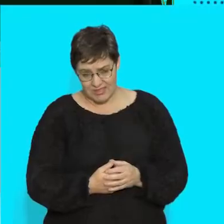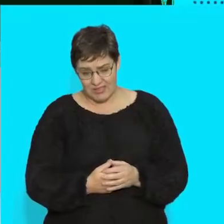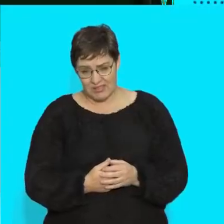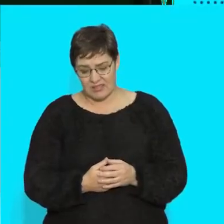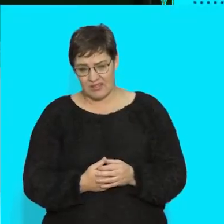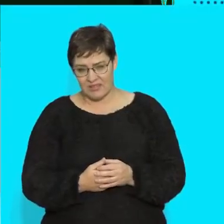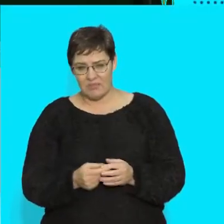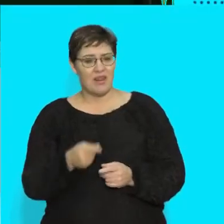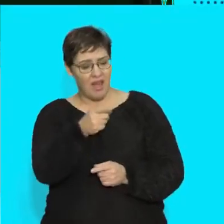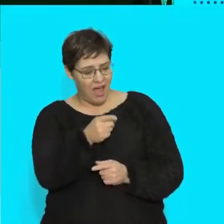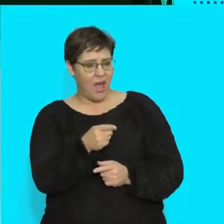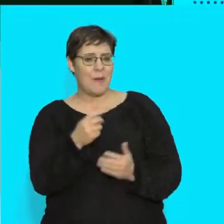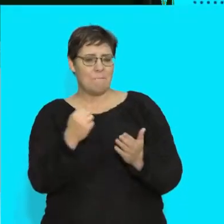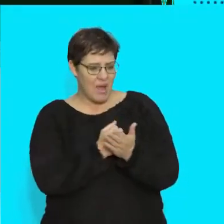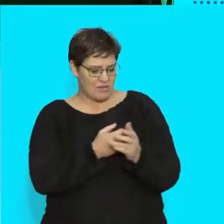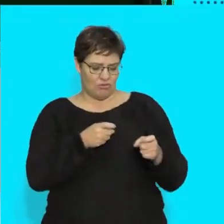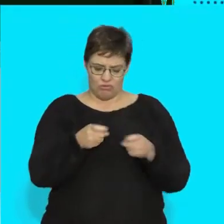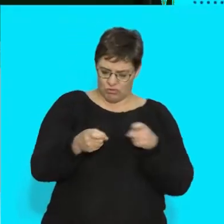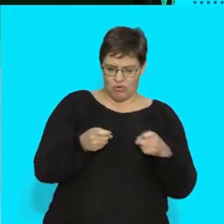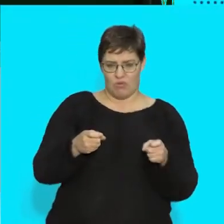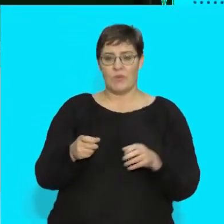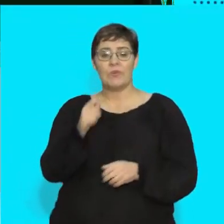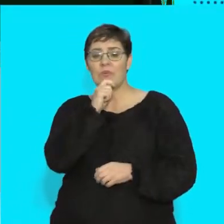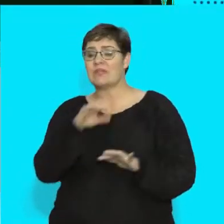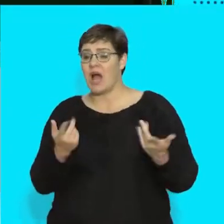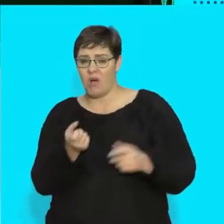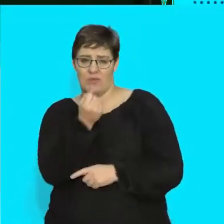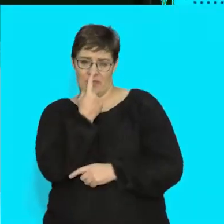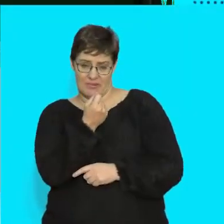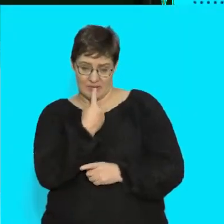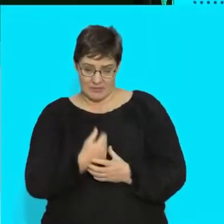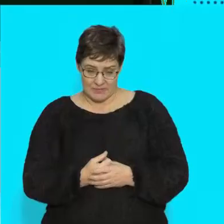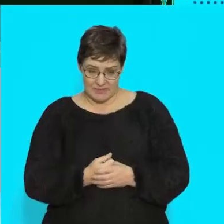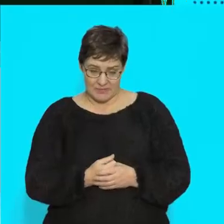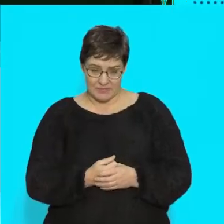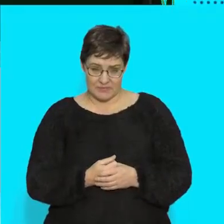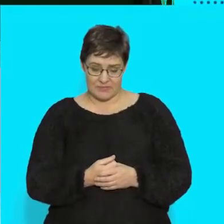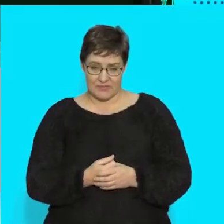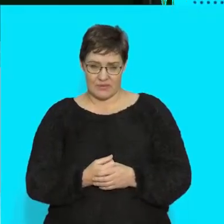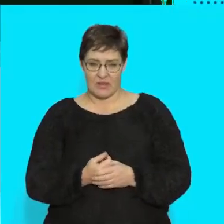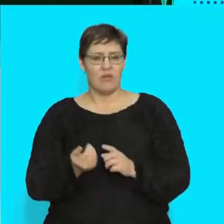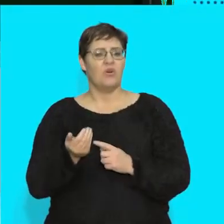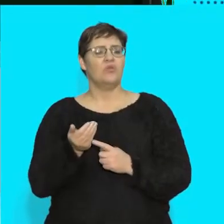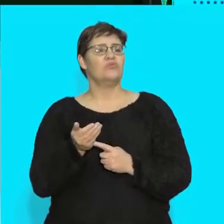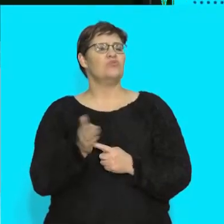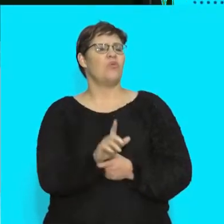going to have to be able to control using medication. But what I want to show you